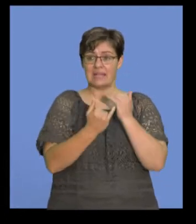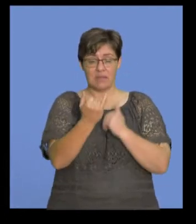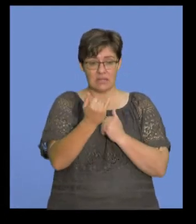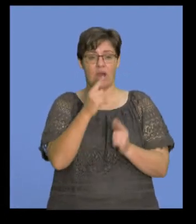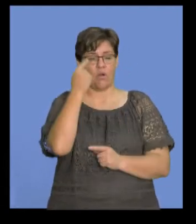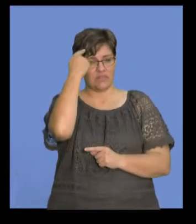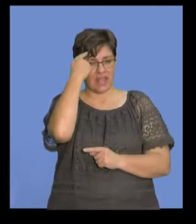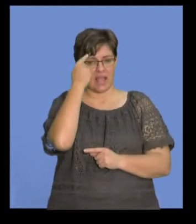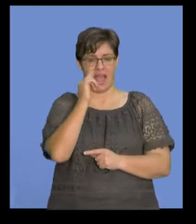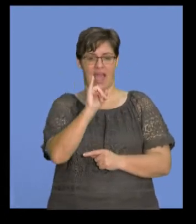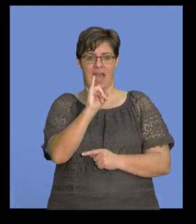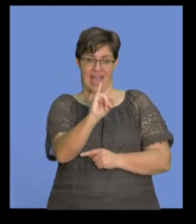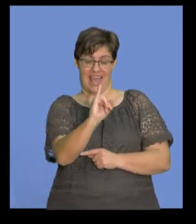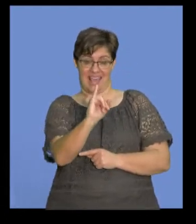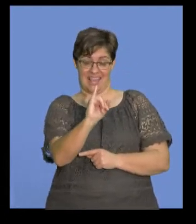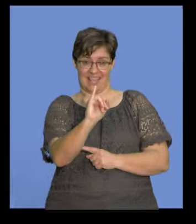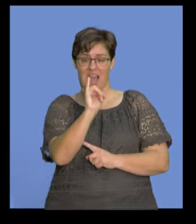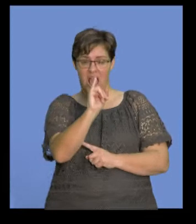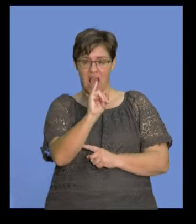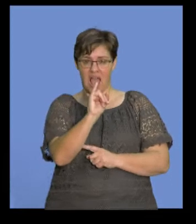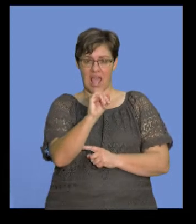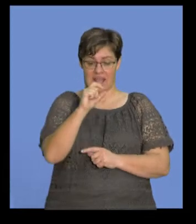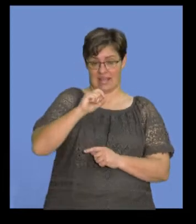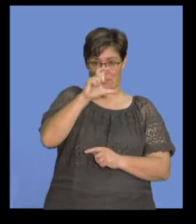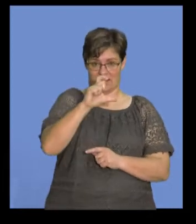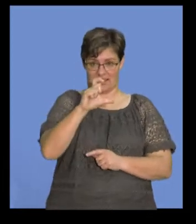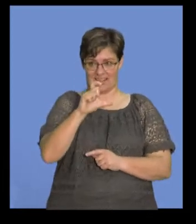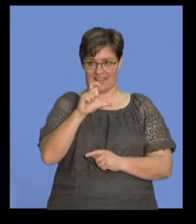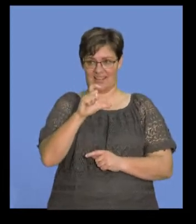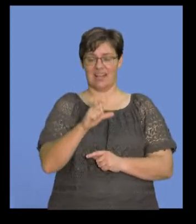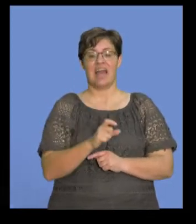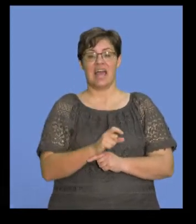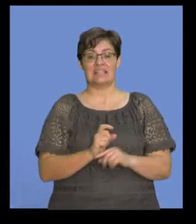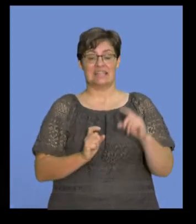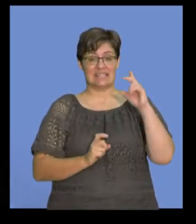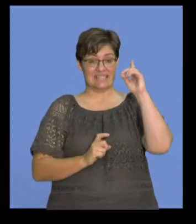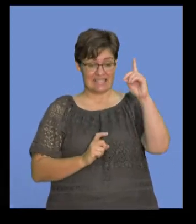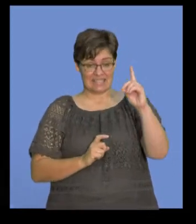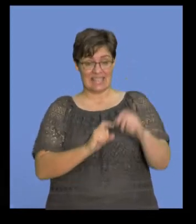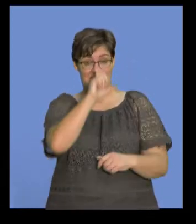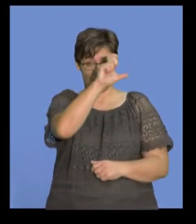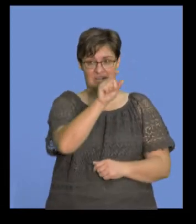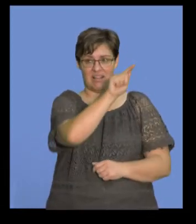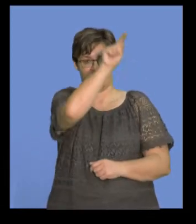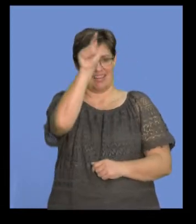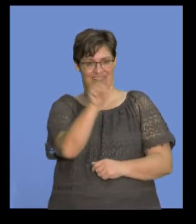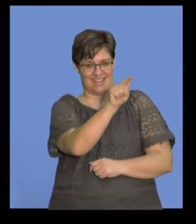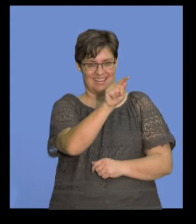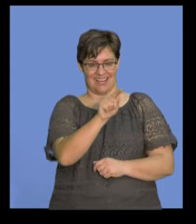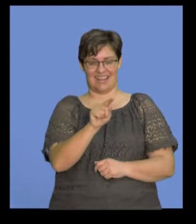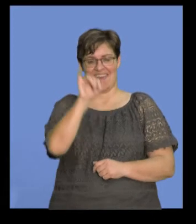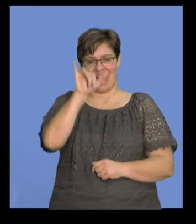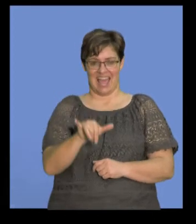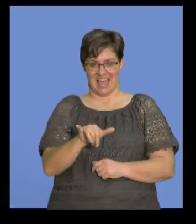I. And as I mentioned, the I sits with the capital I here, and the D sits in there. So if you're ever confused,